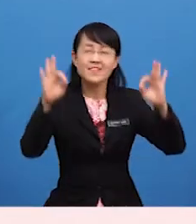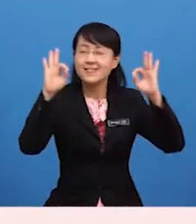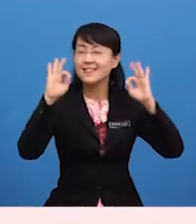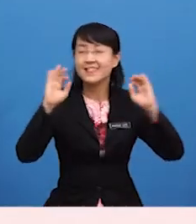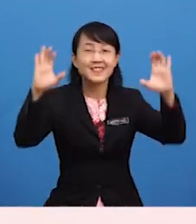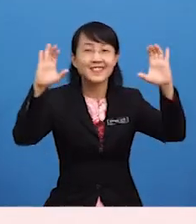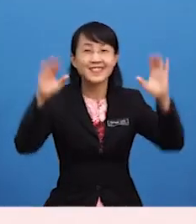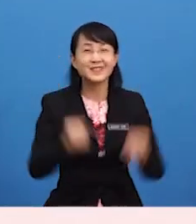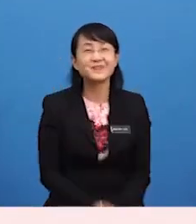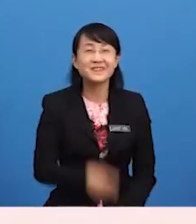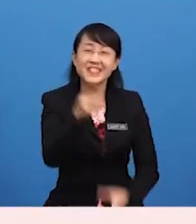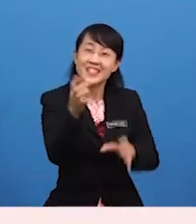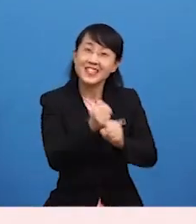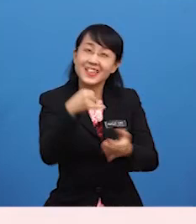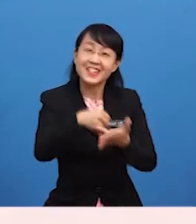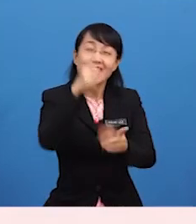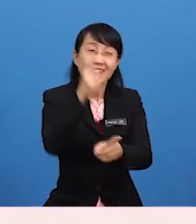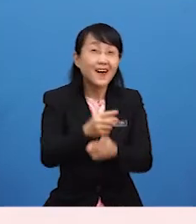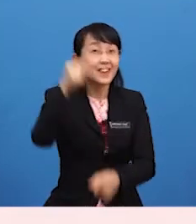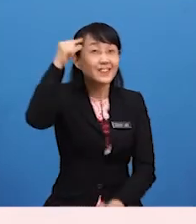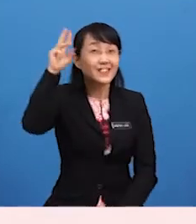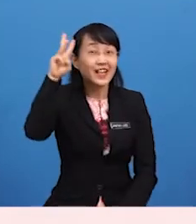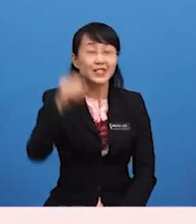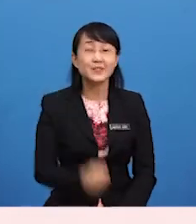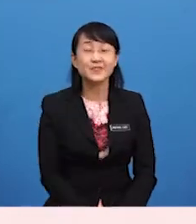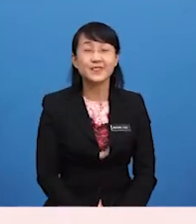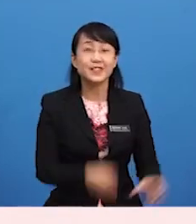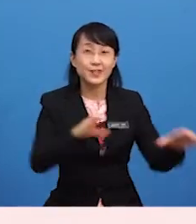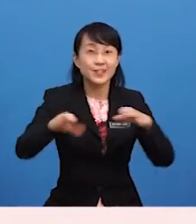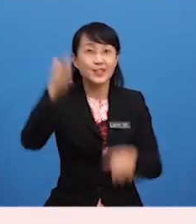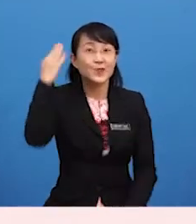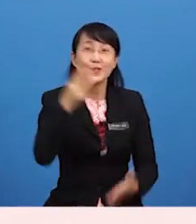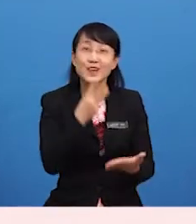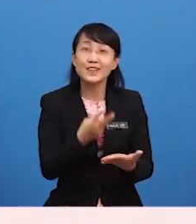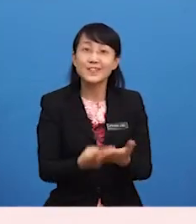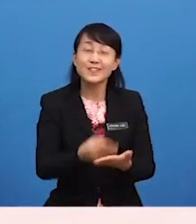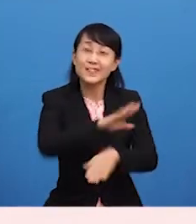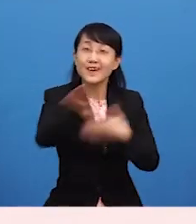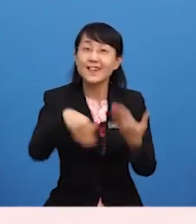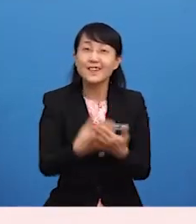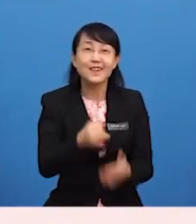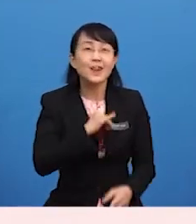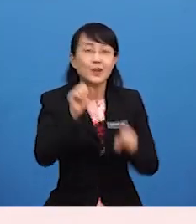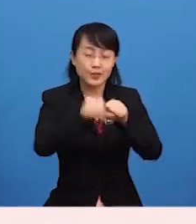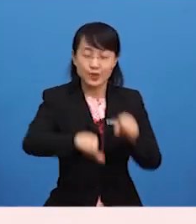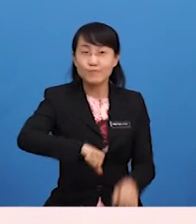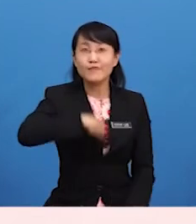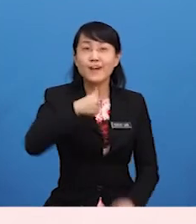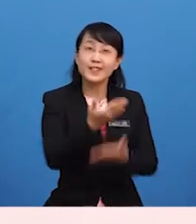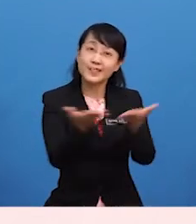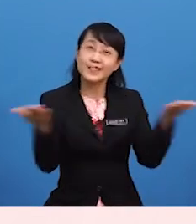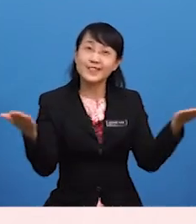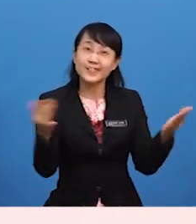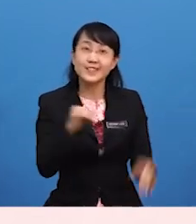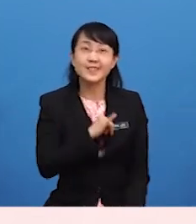Fantastic! You got it right, Gramwiz. You did well too, everyone. I'm so proud of you.